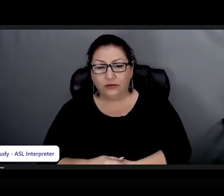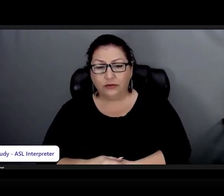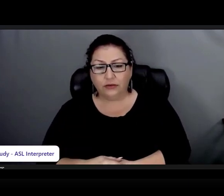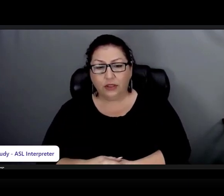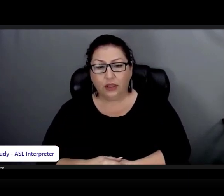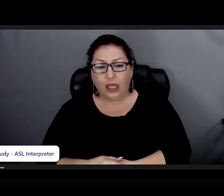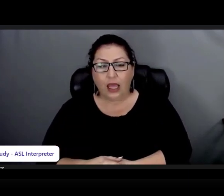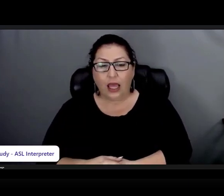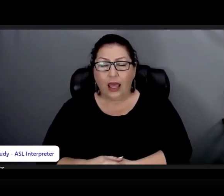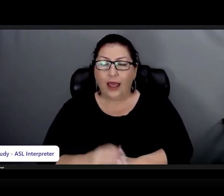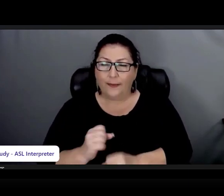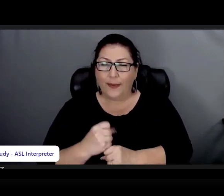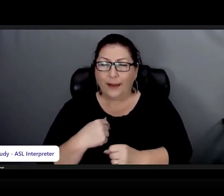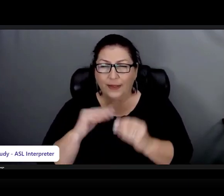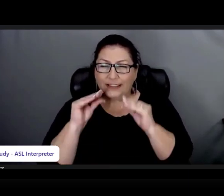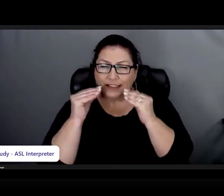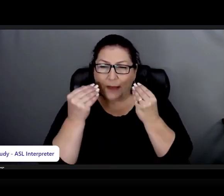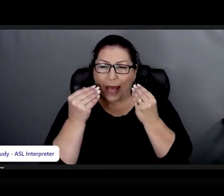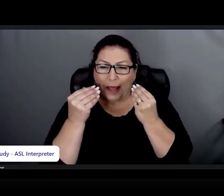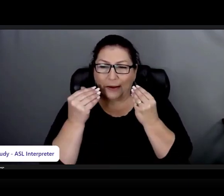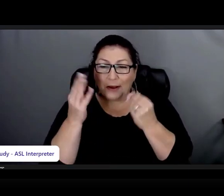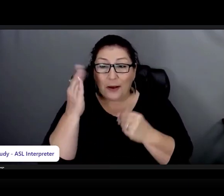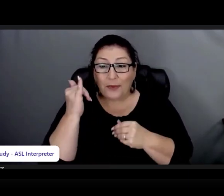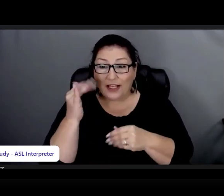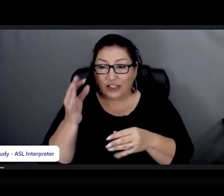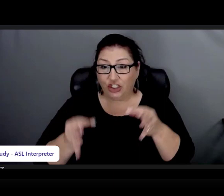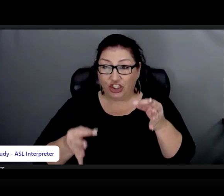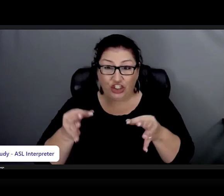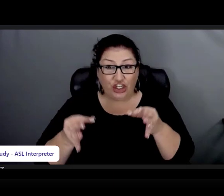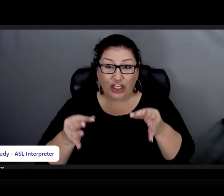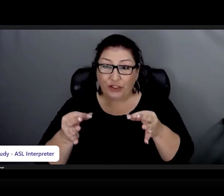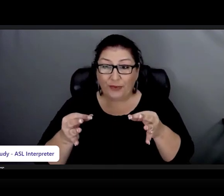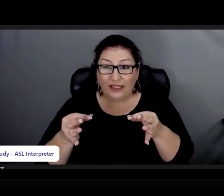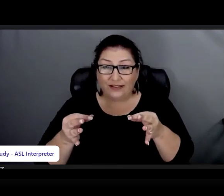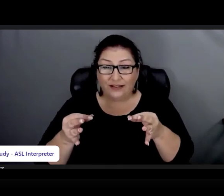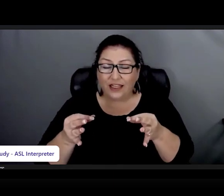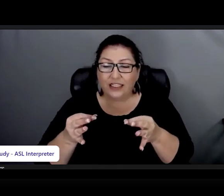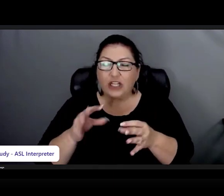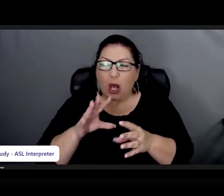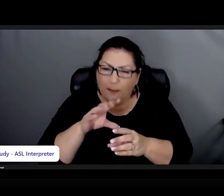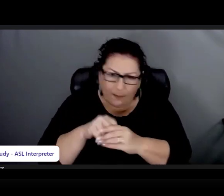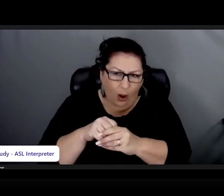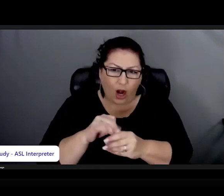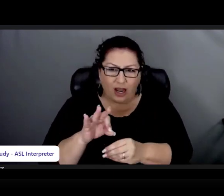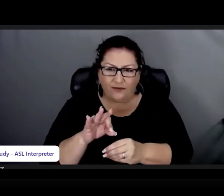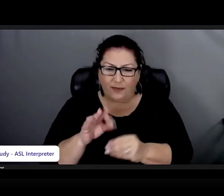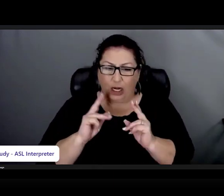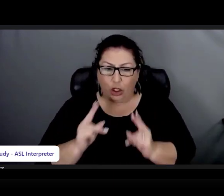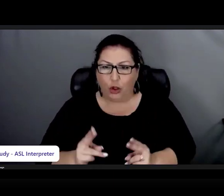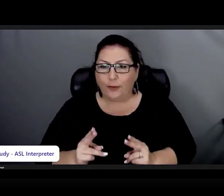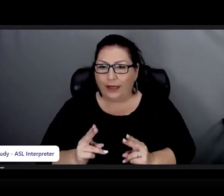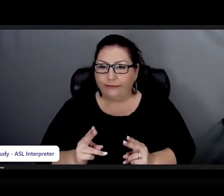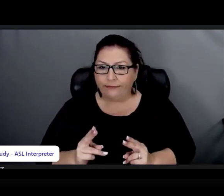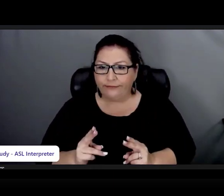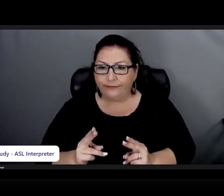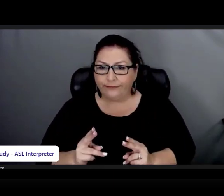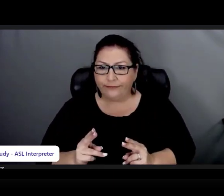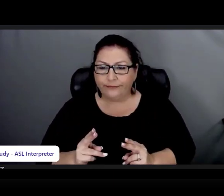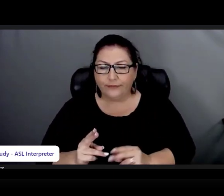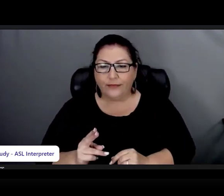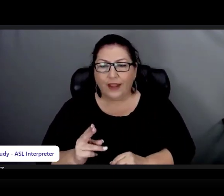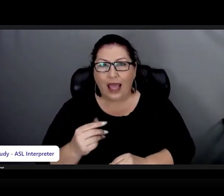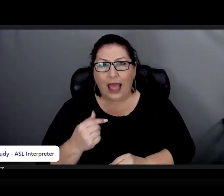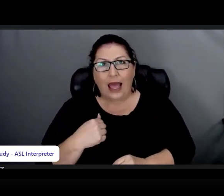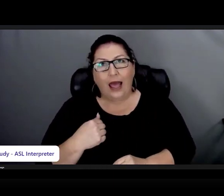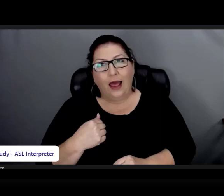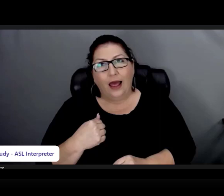It made me smile because judgment is such a part of being human beings. I